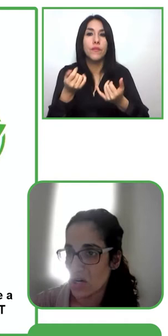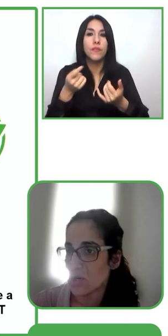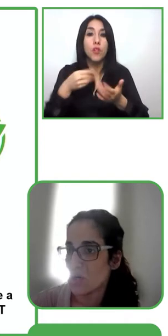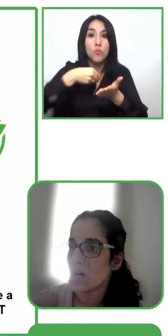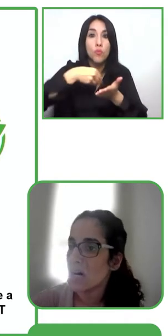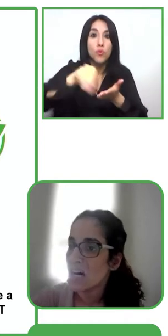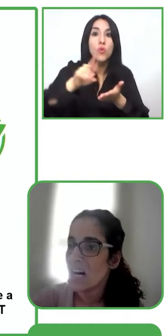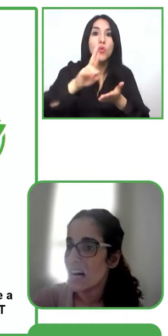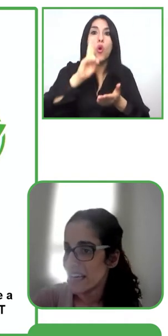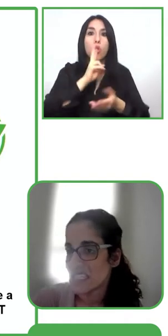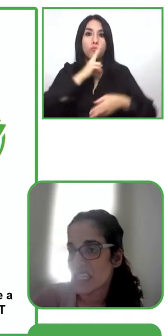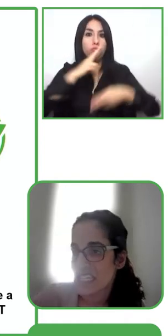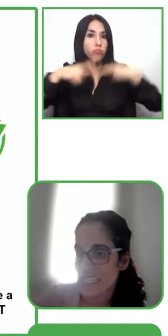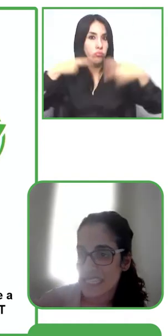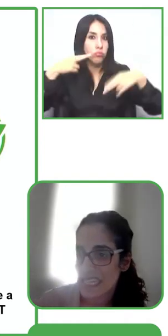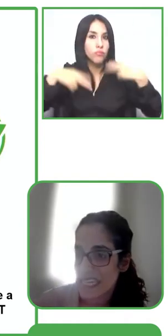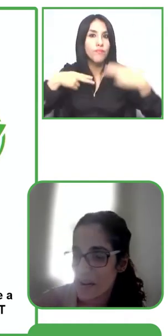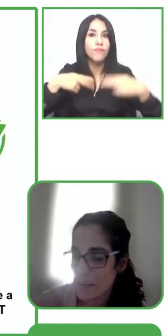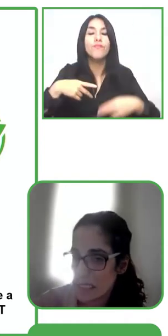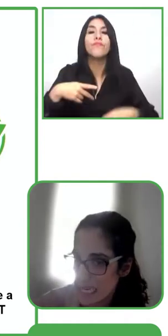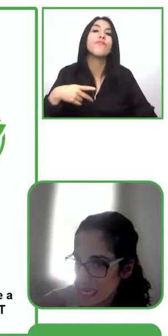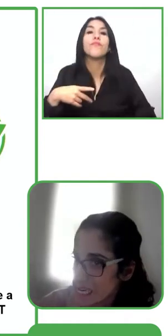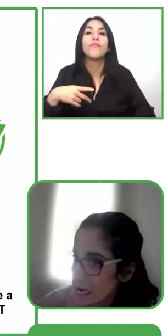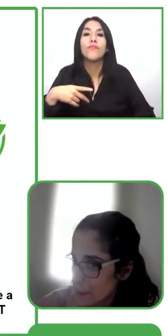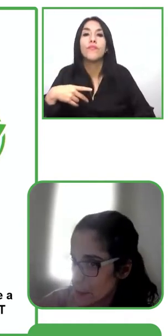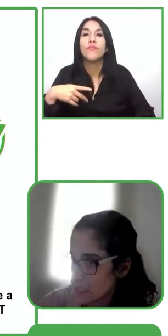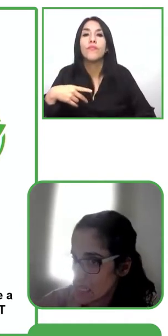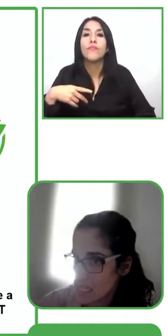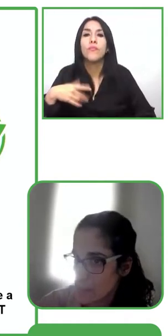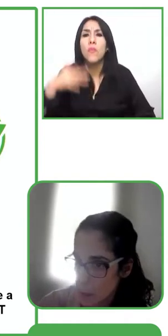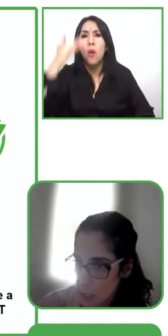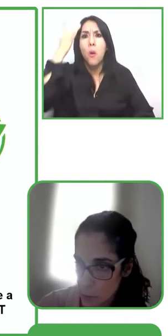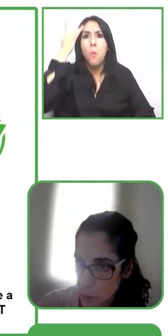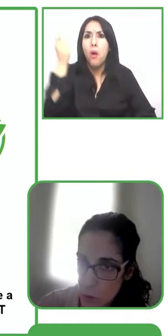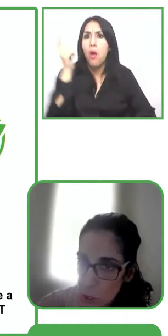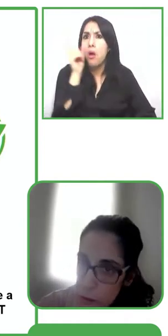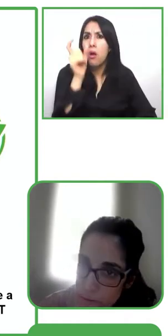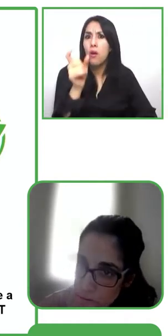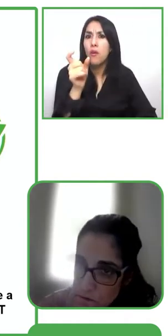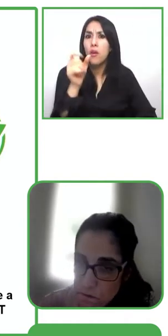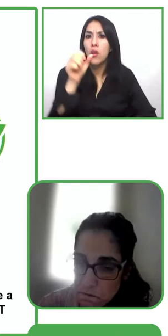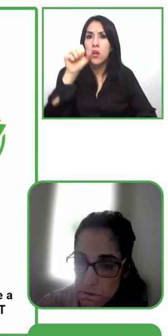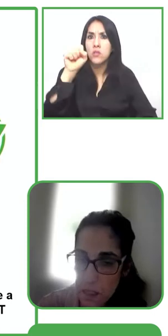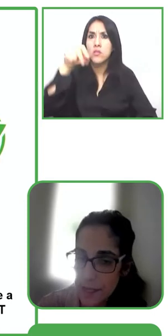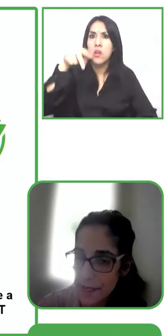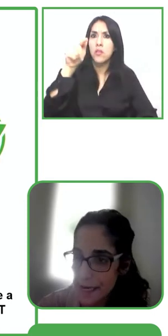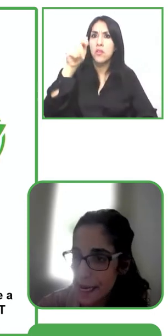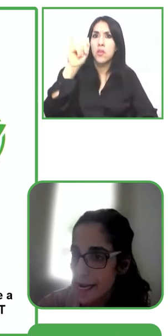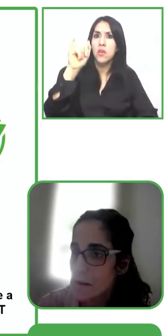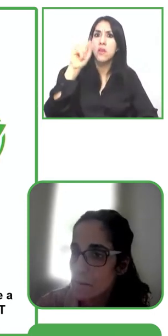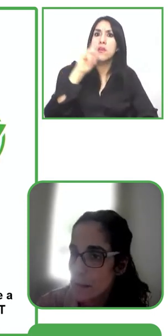chef who achieved 7 Michelin stars